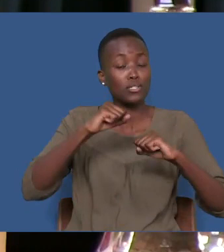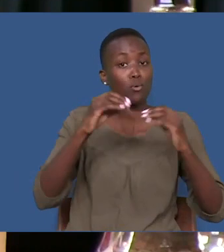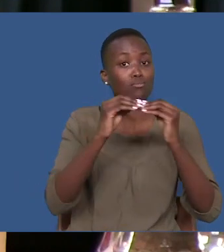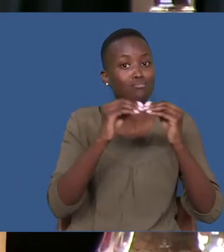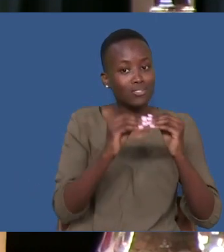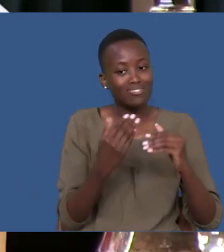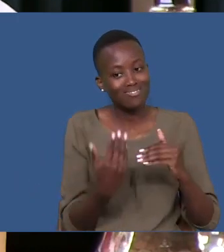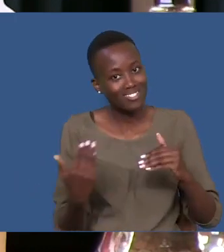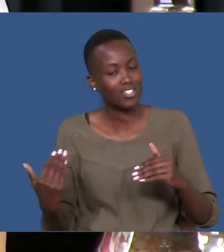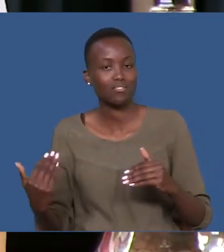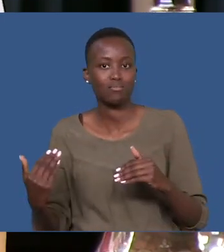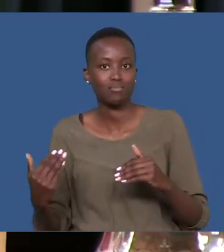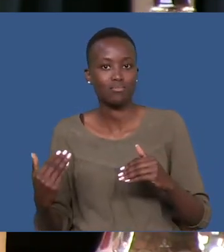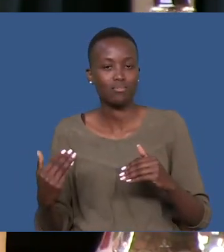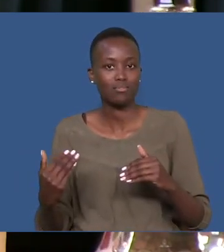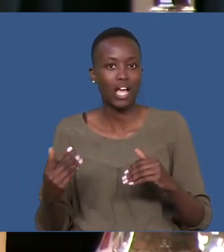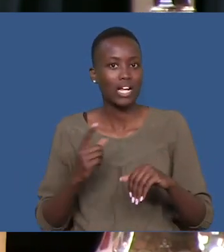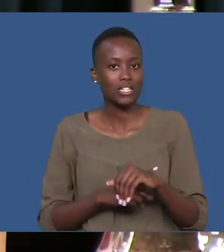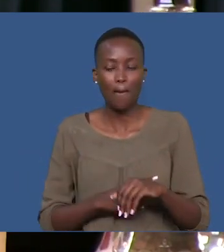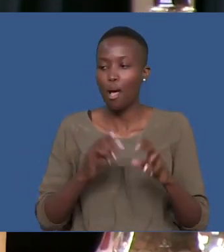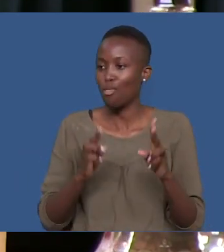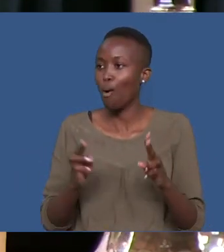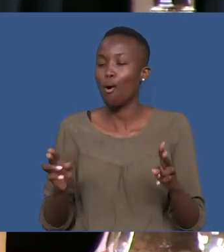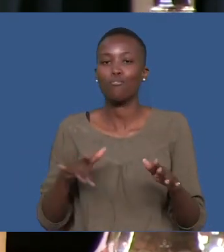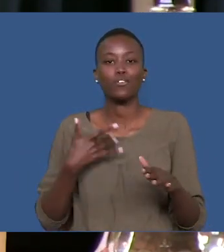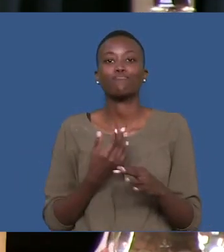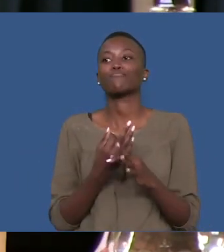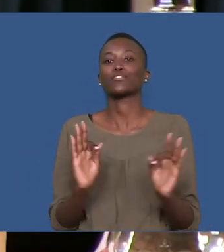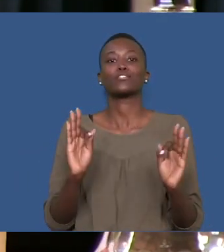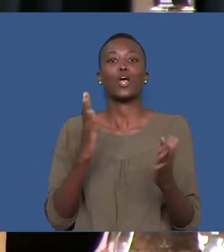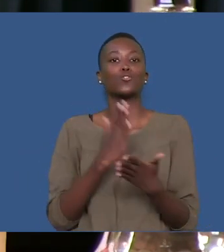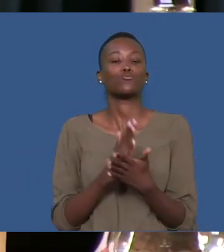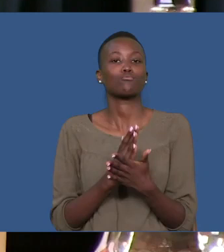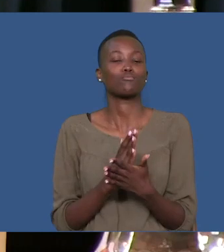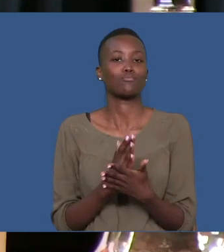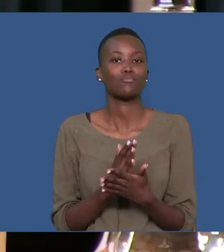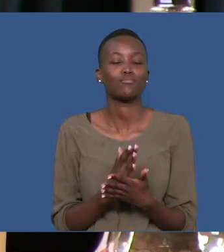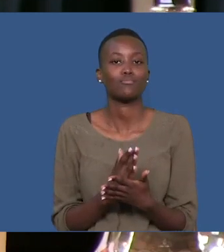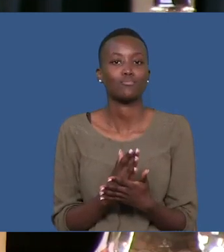their normal environment, in their true self.